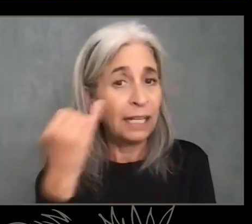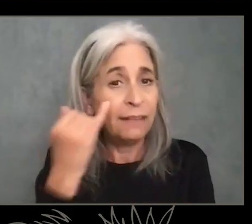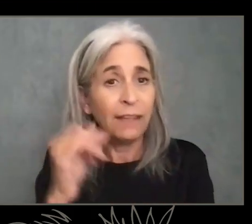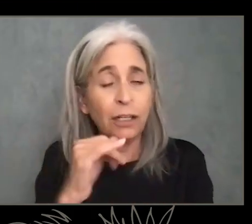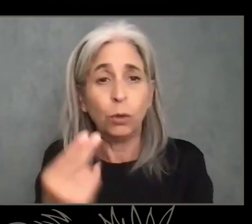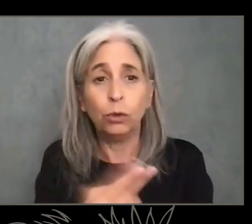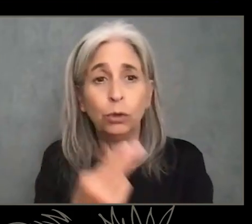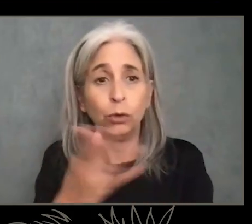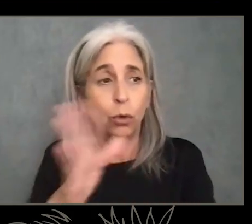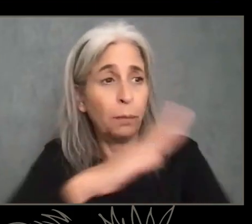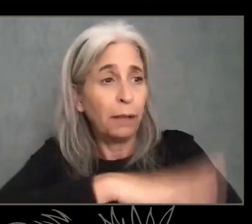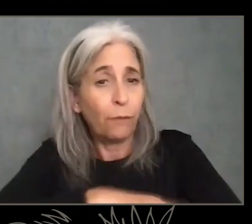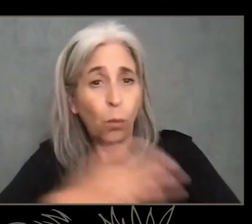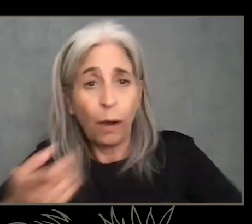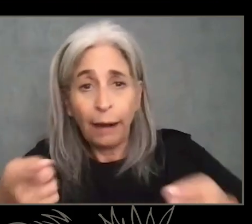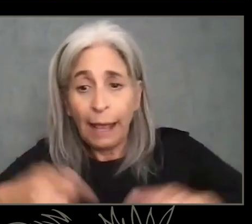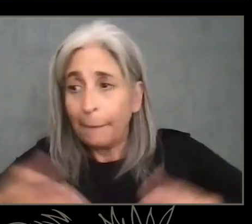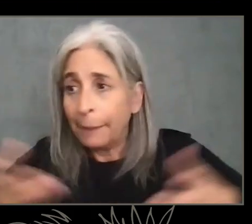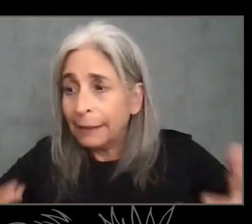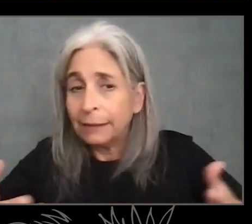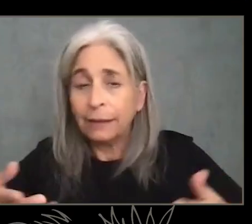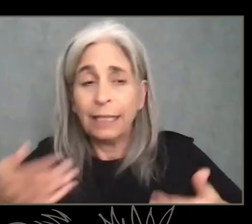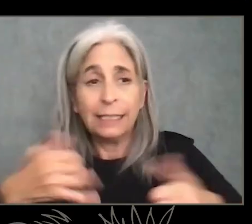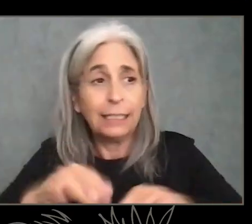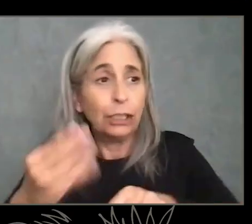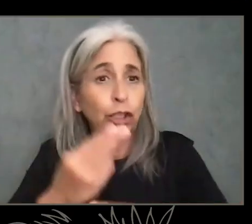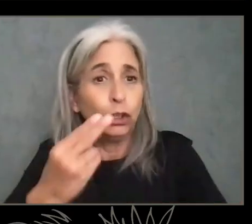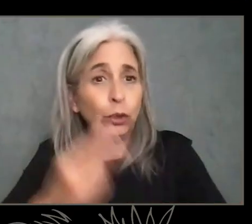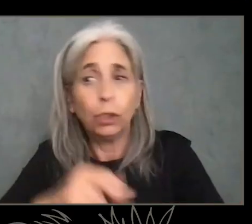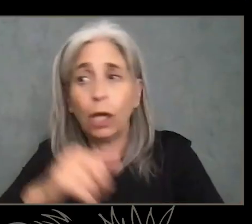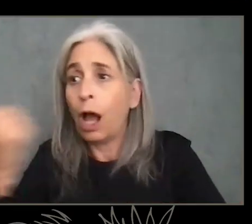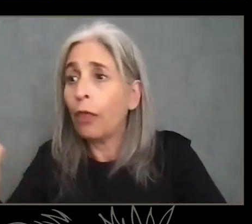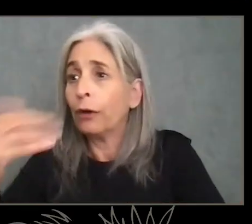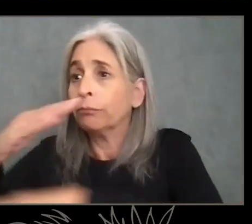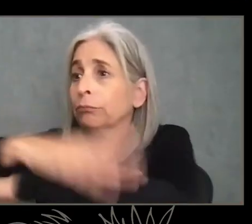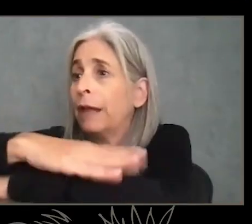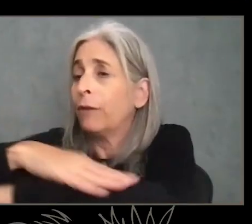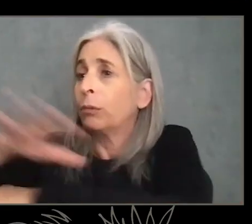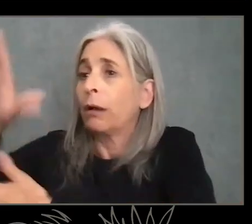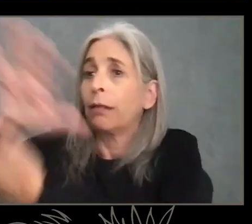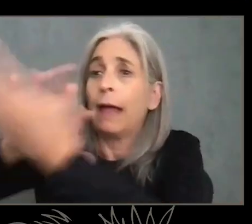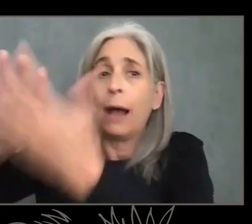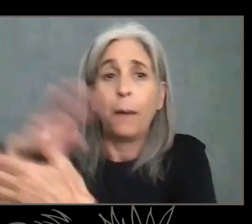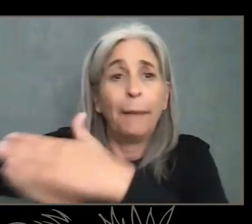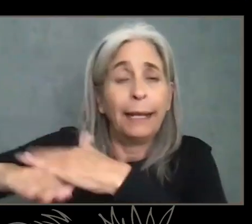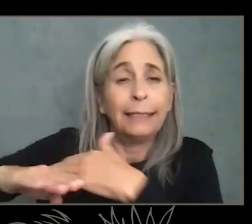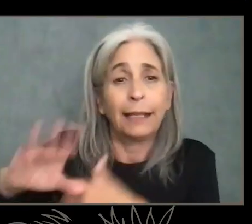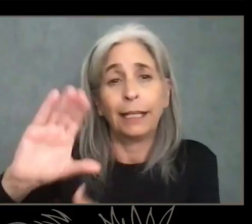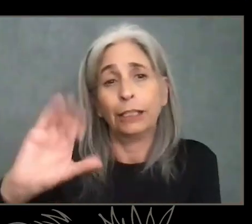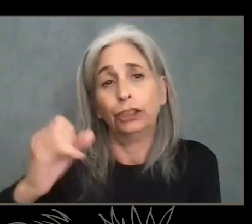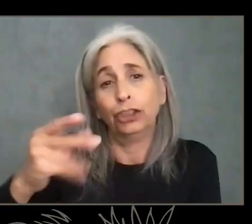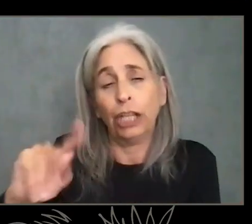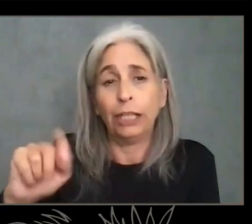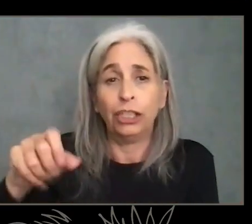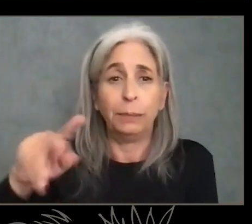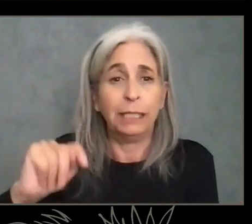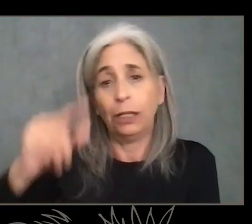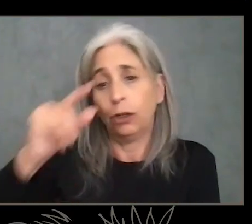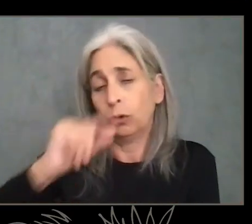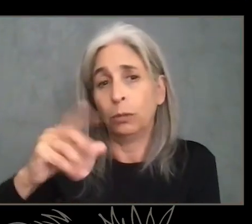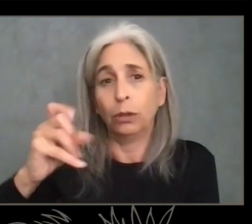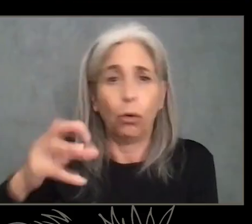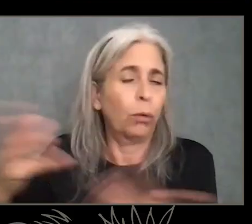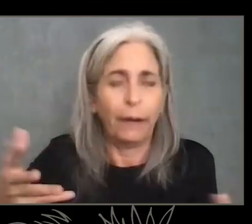never uses your platform? What if the user still uses any other cloud-based like ChatGPT or Google or